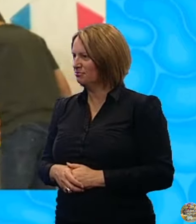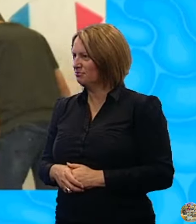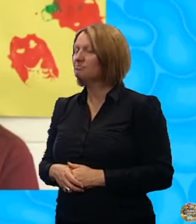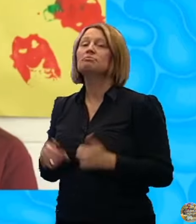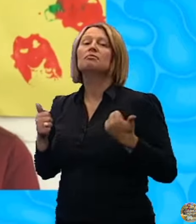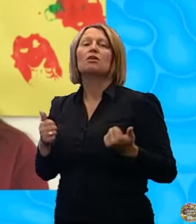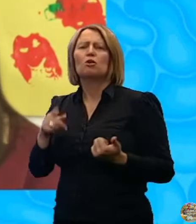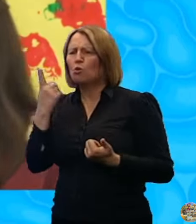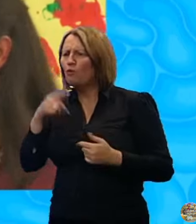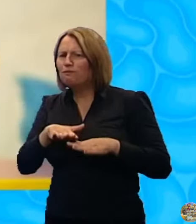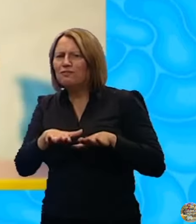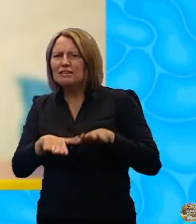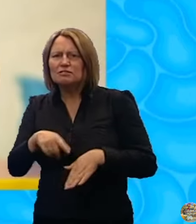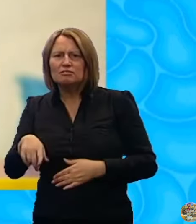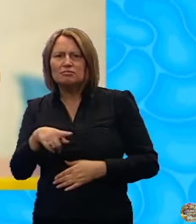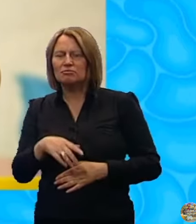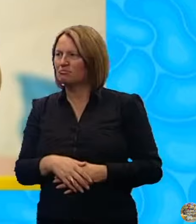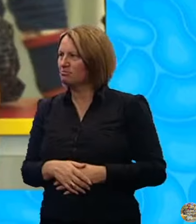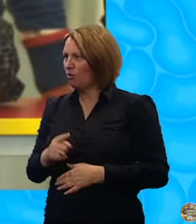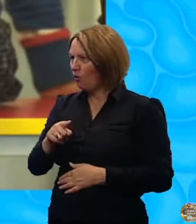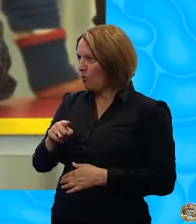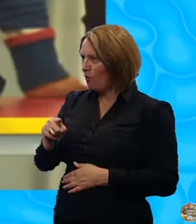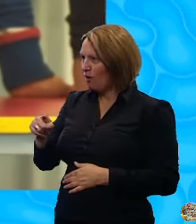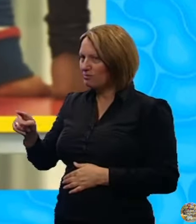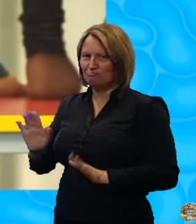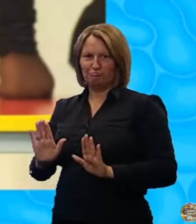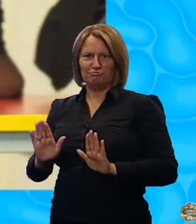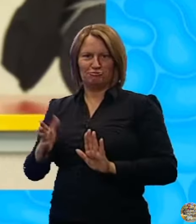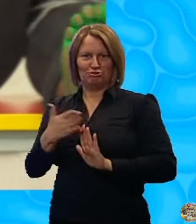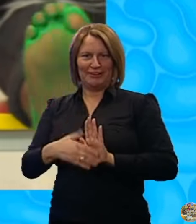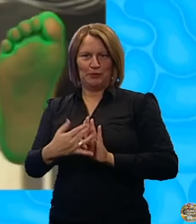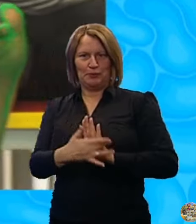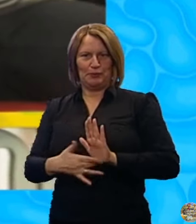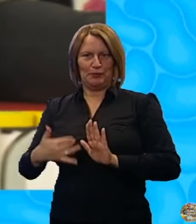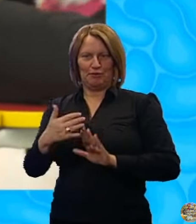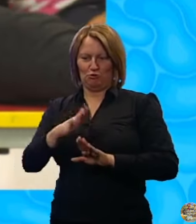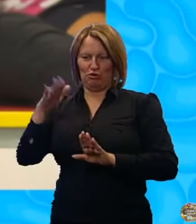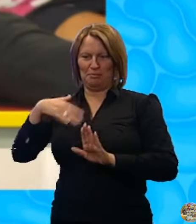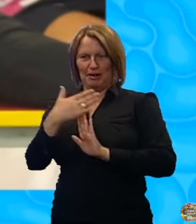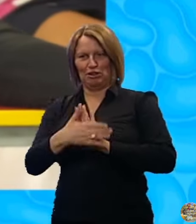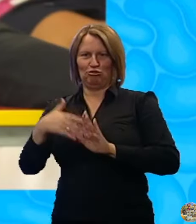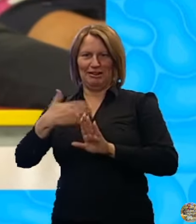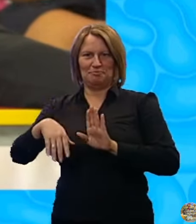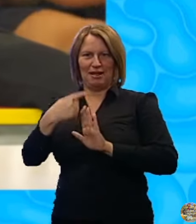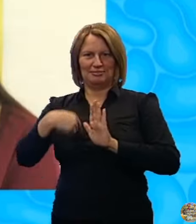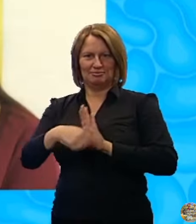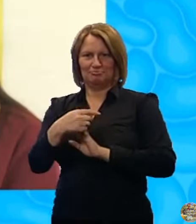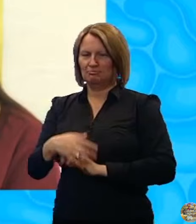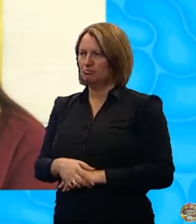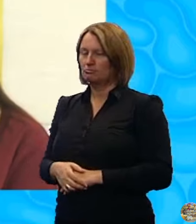Right, let's see those feet. My goodness, every one of you is covered in green paint.